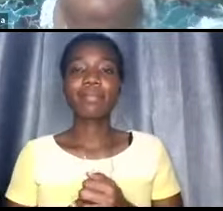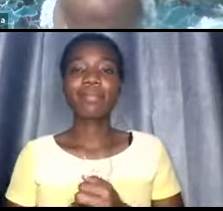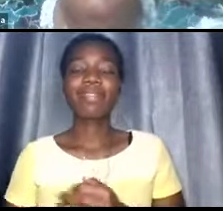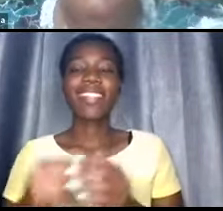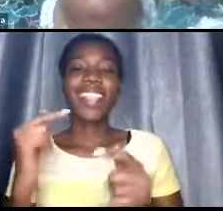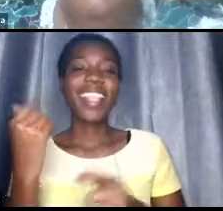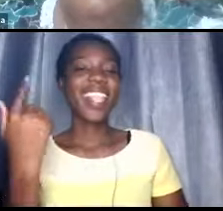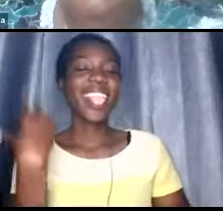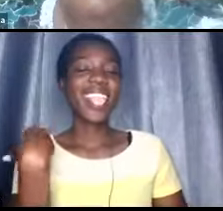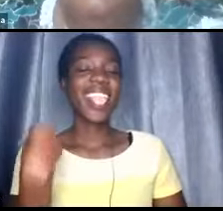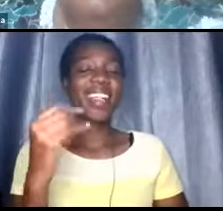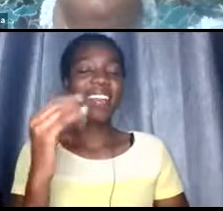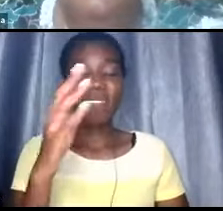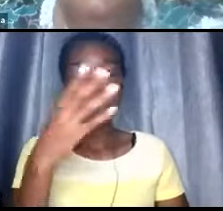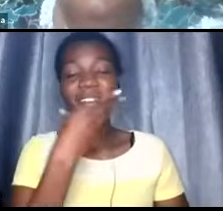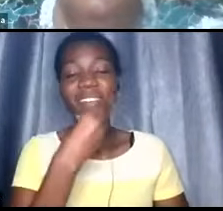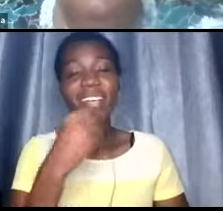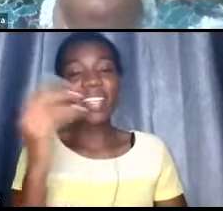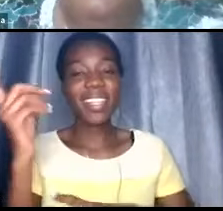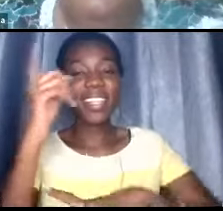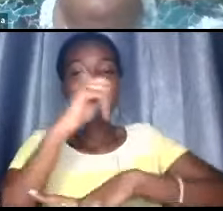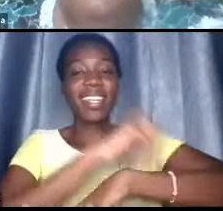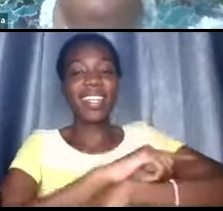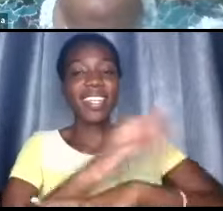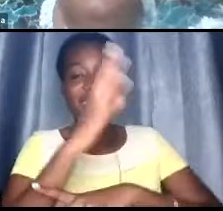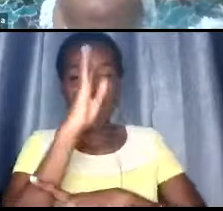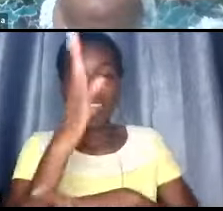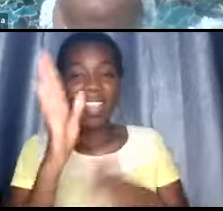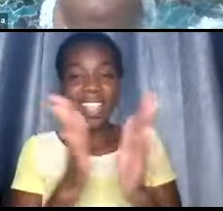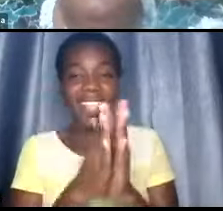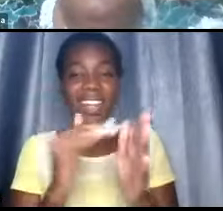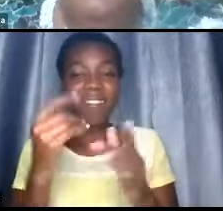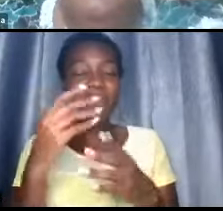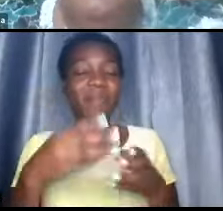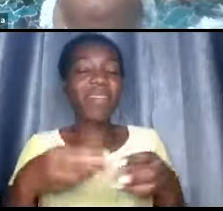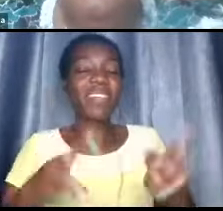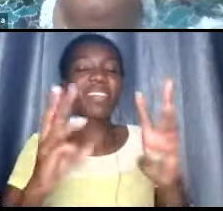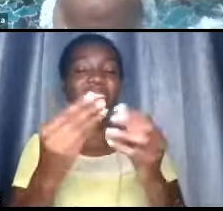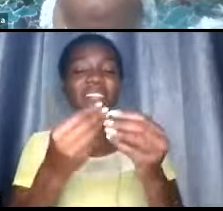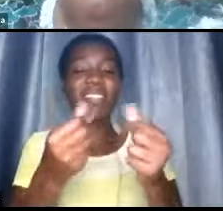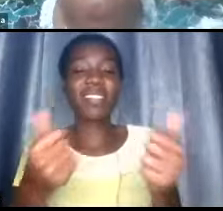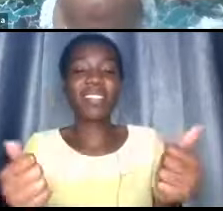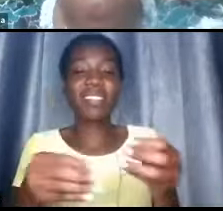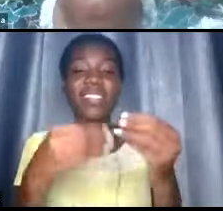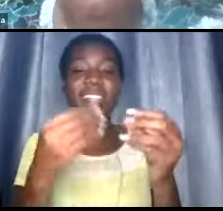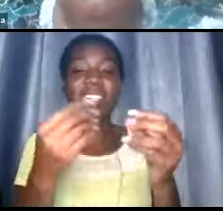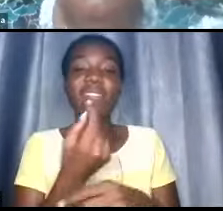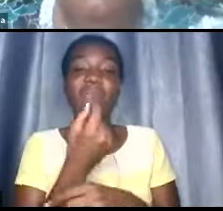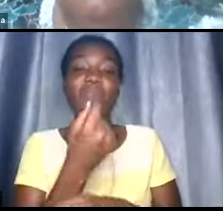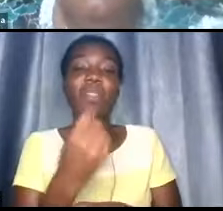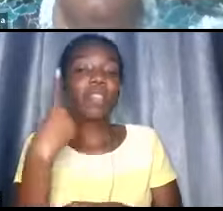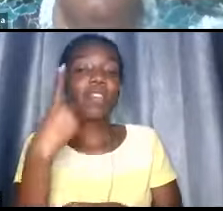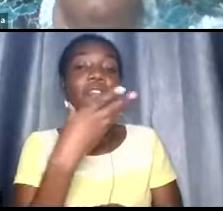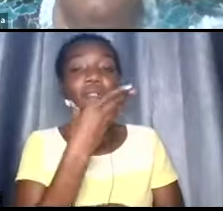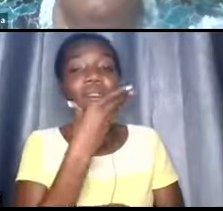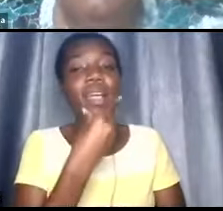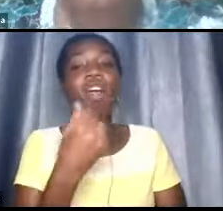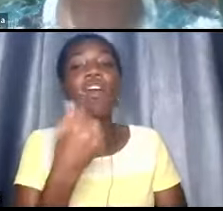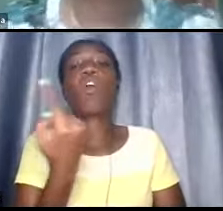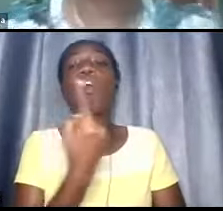Day this Sunday, and Pathway Solutions has come up with a few training offer is for fathers only